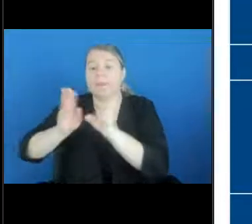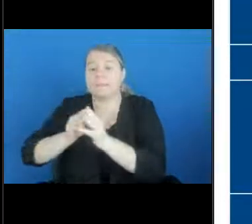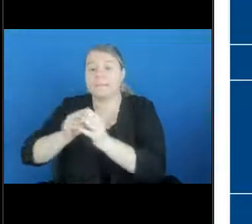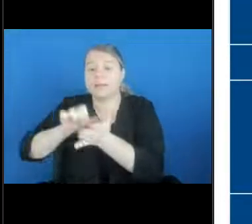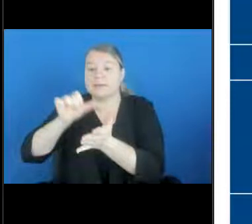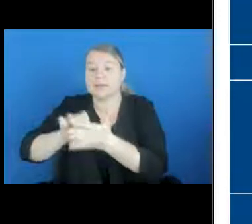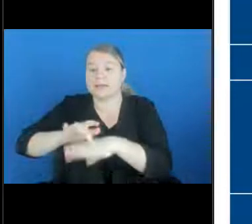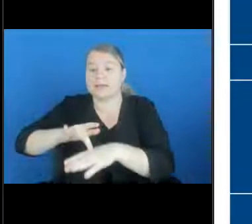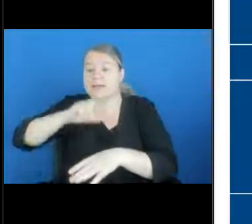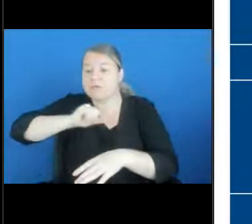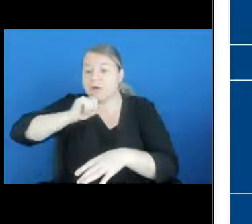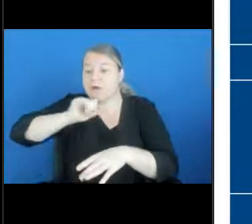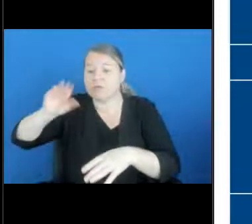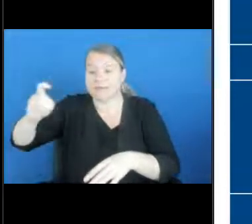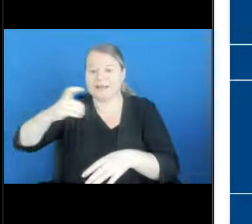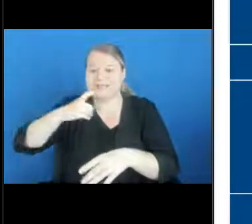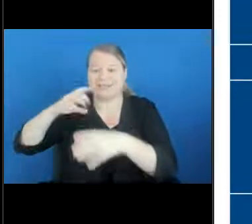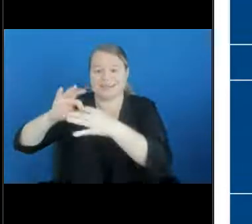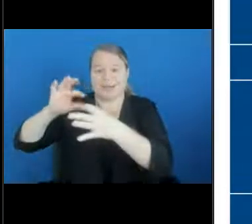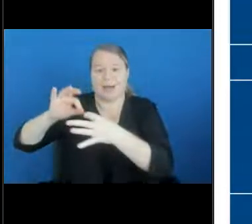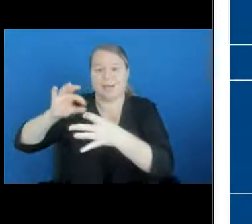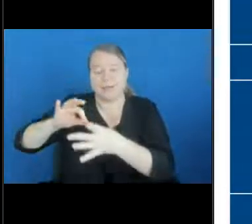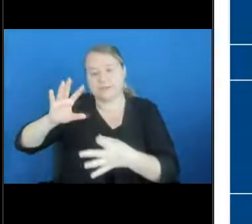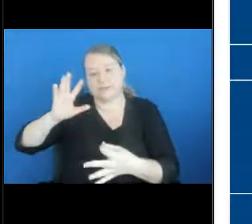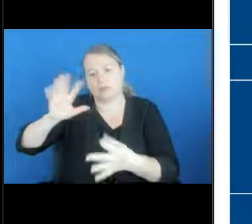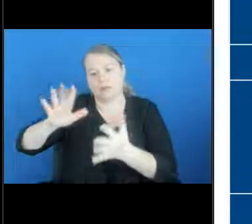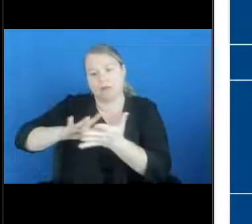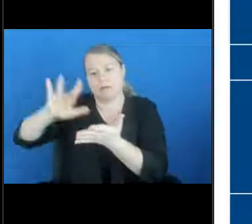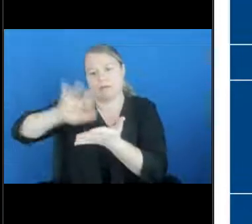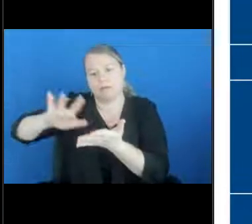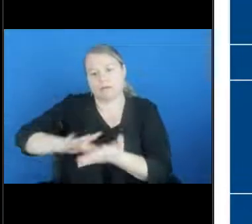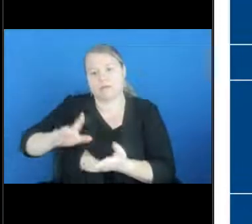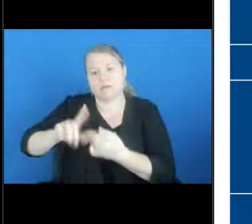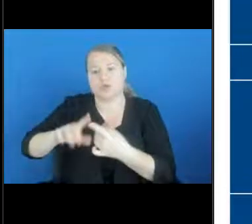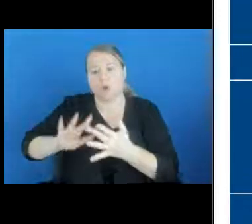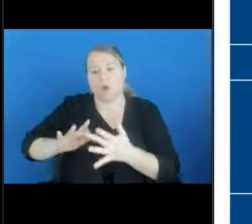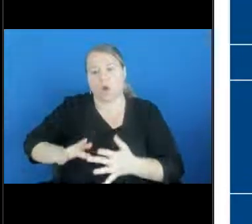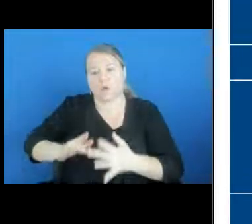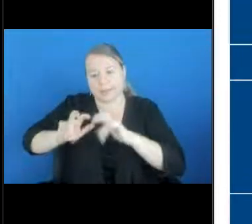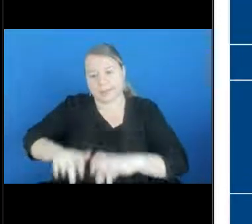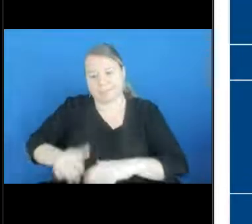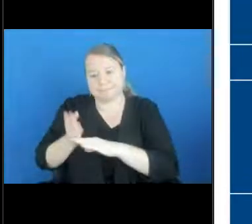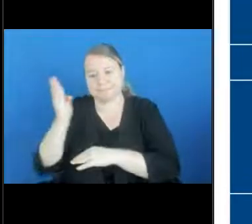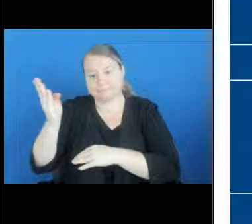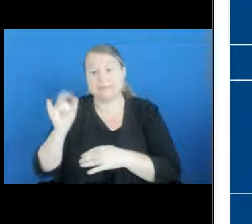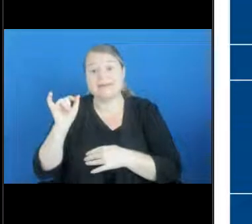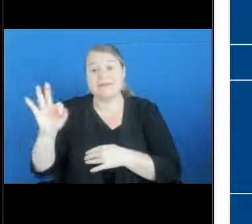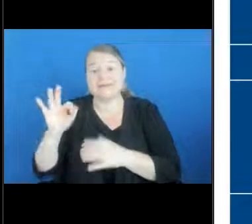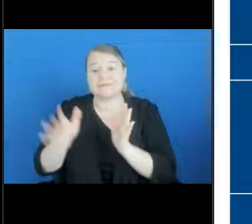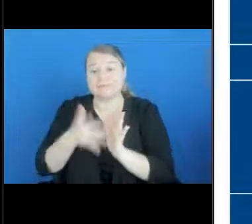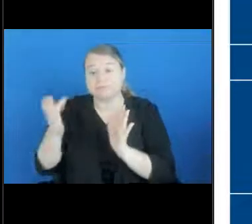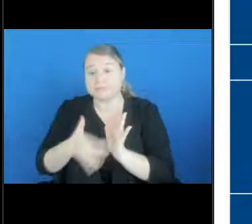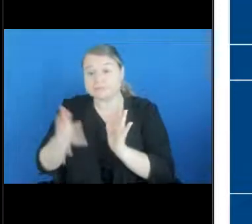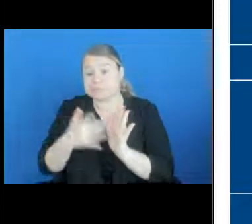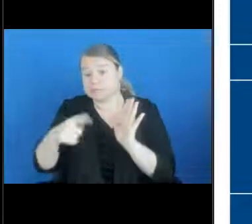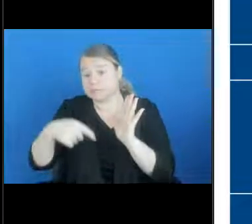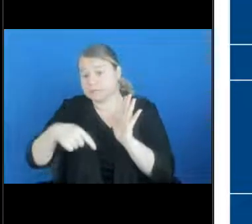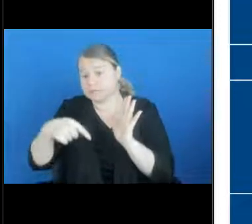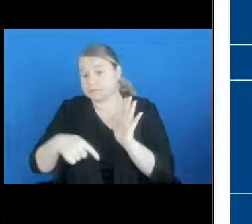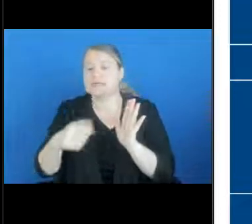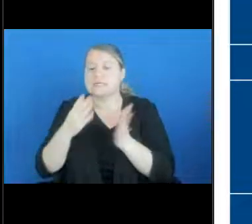orange box that says comments will take you down to the online comment form. If you scroll even further down, there are some